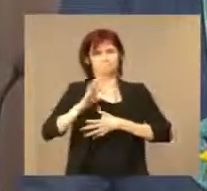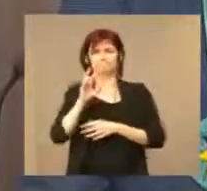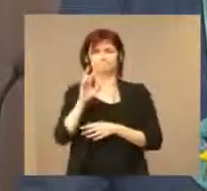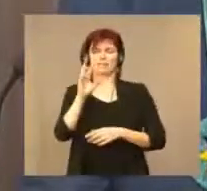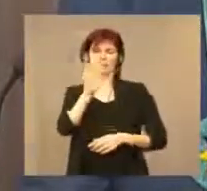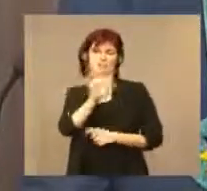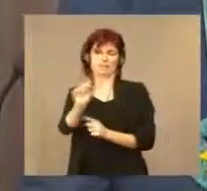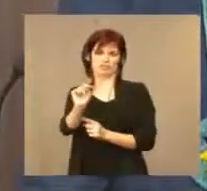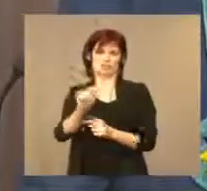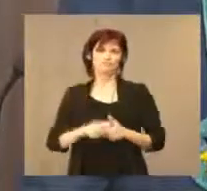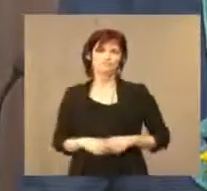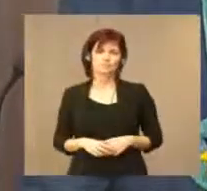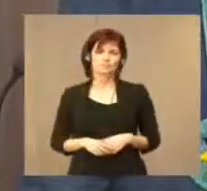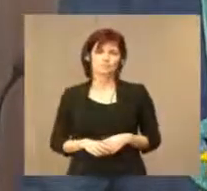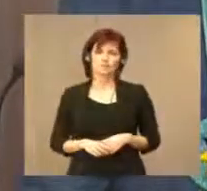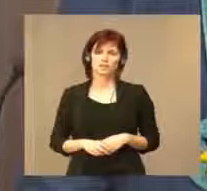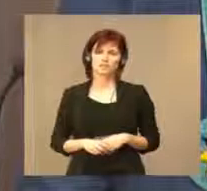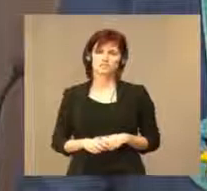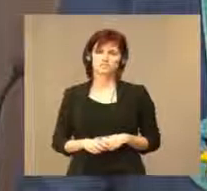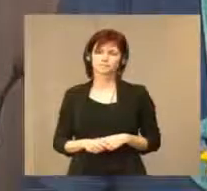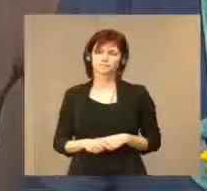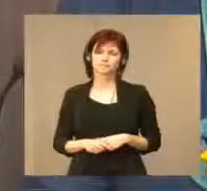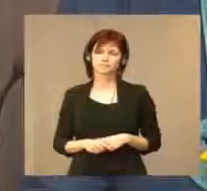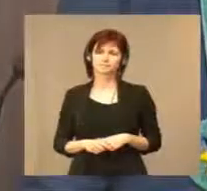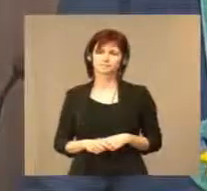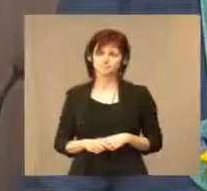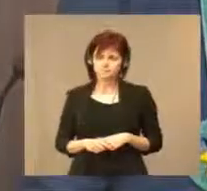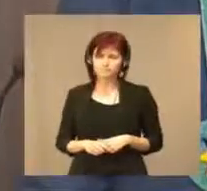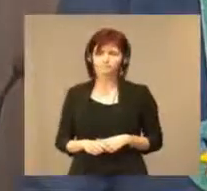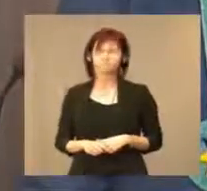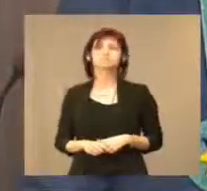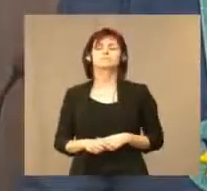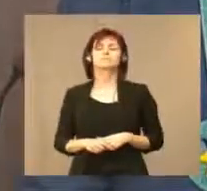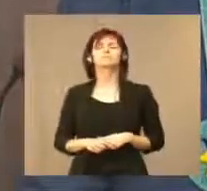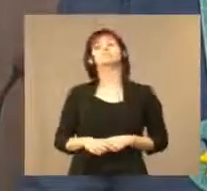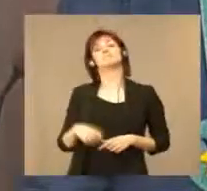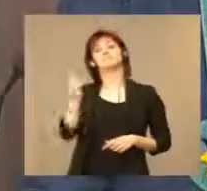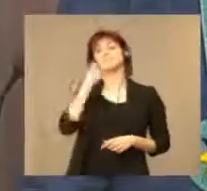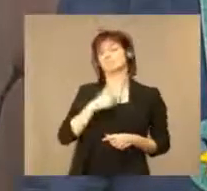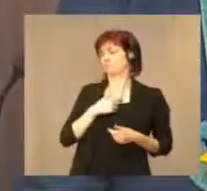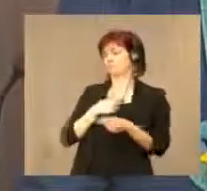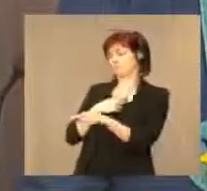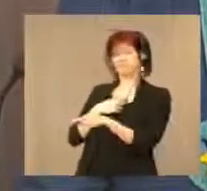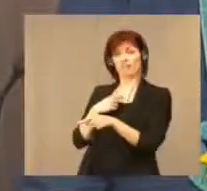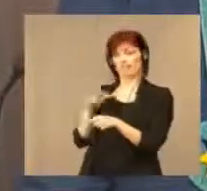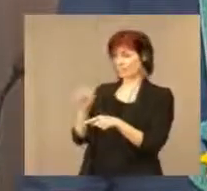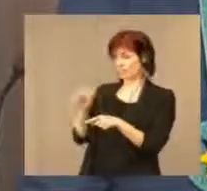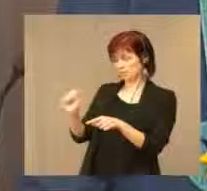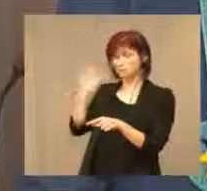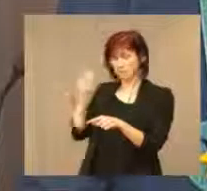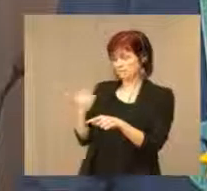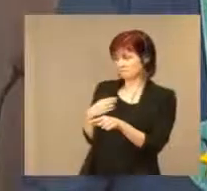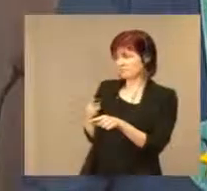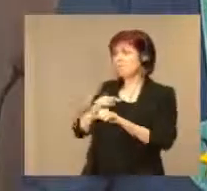defines you. Instead, it should be looking at, okay, this person has a disability, but if we provide sign language interpretation,